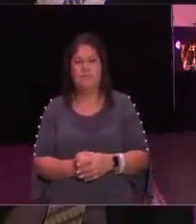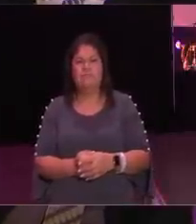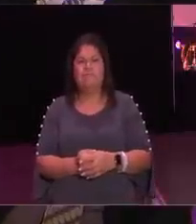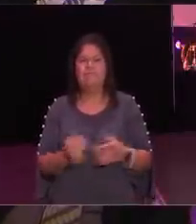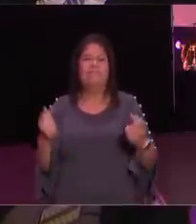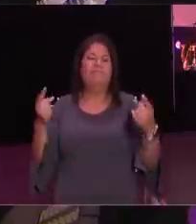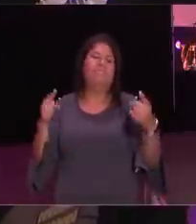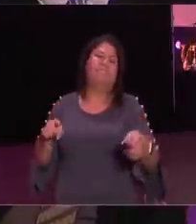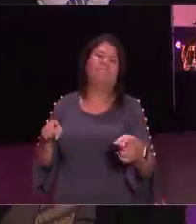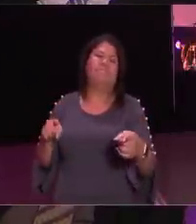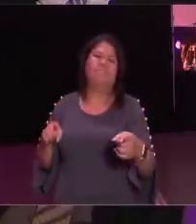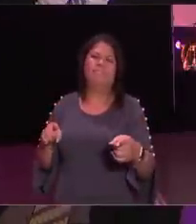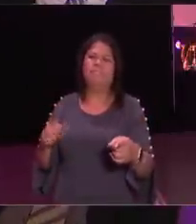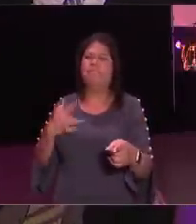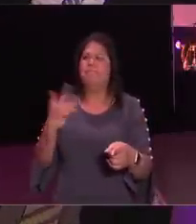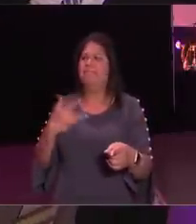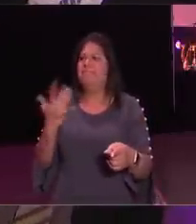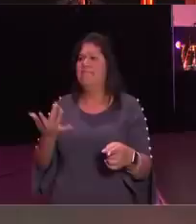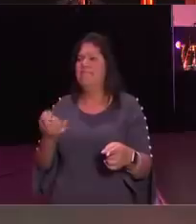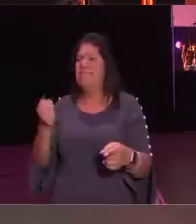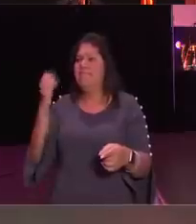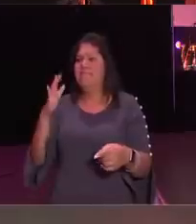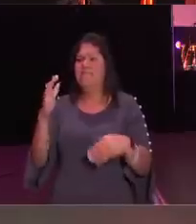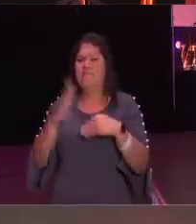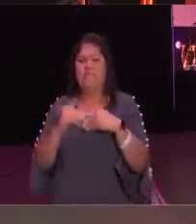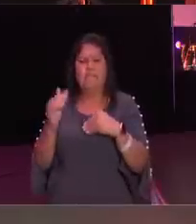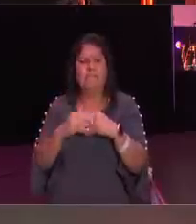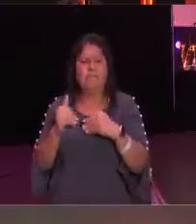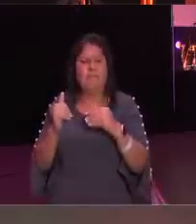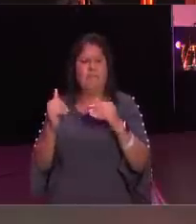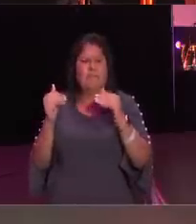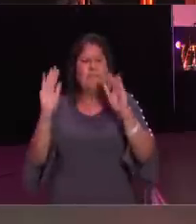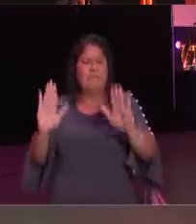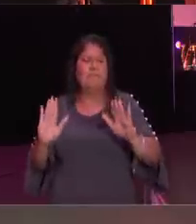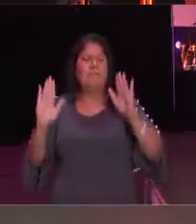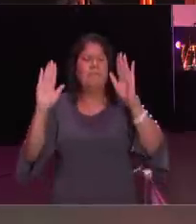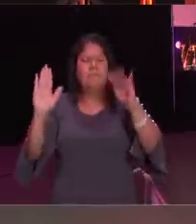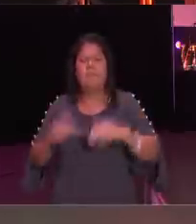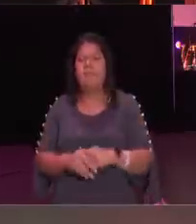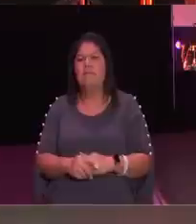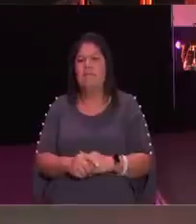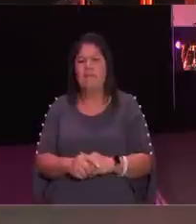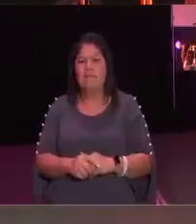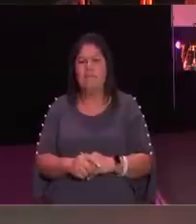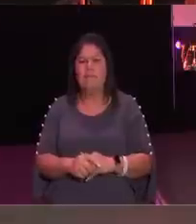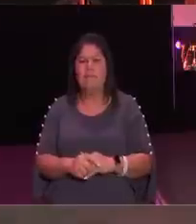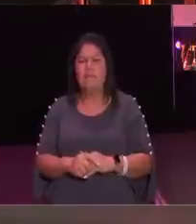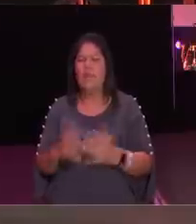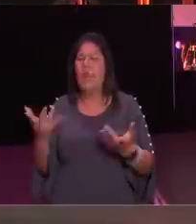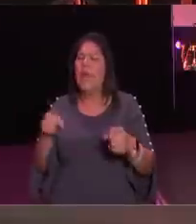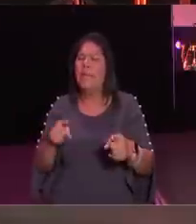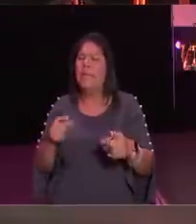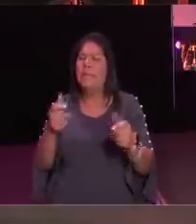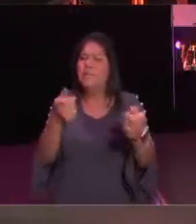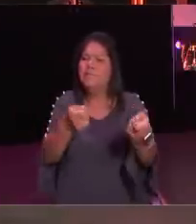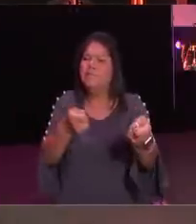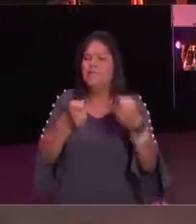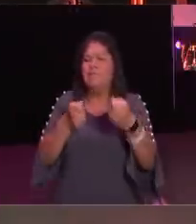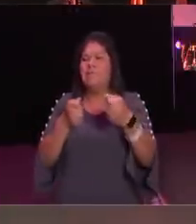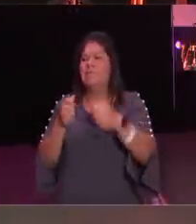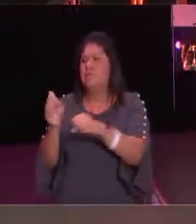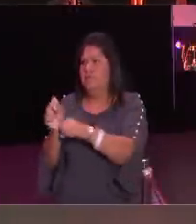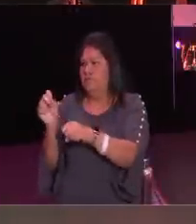This happens when you feel God calling you to something great. So you're being drawn to the